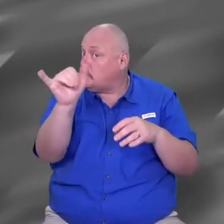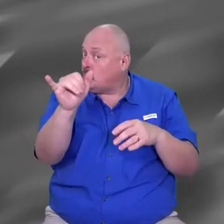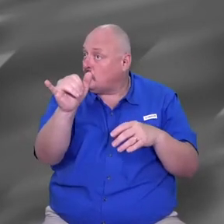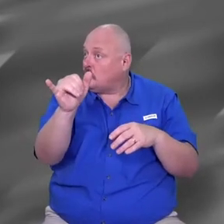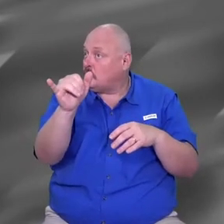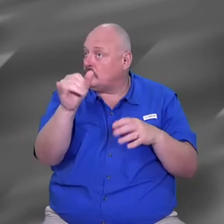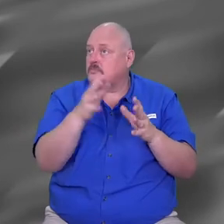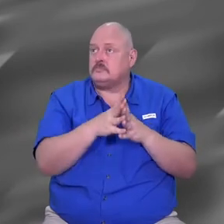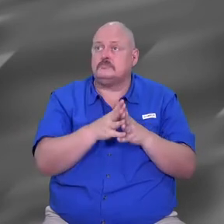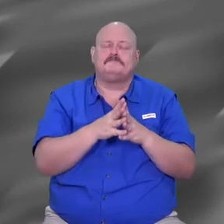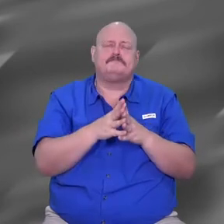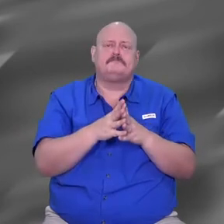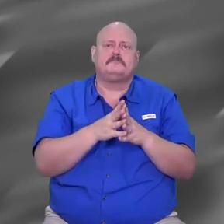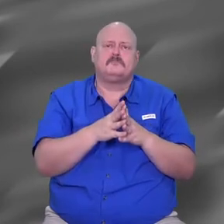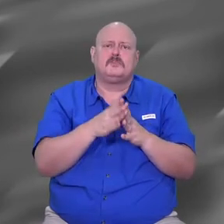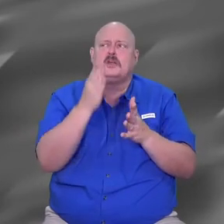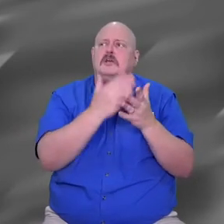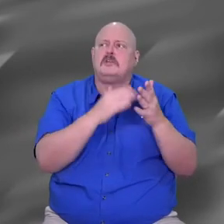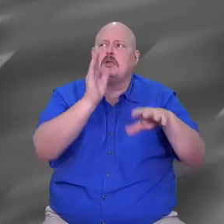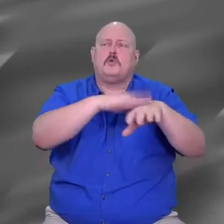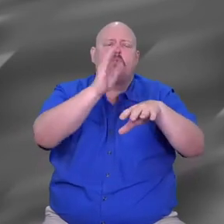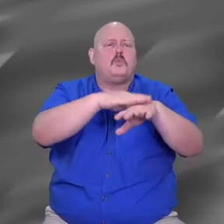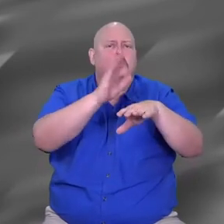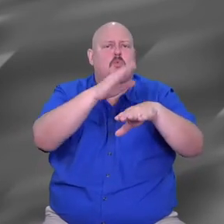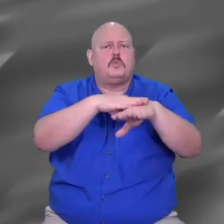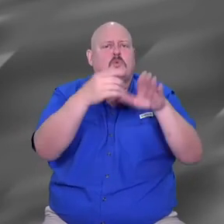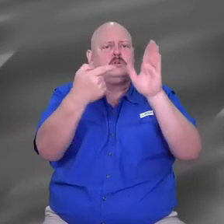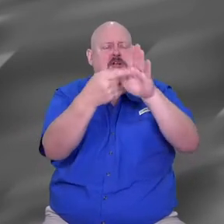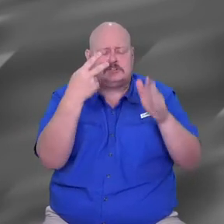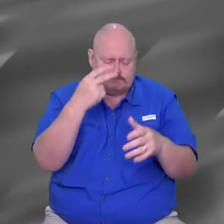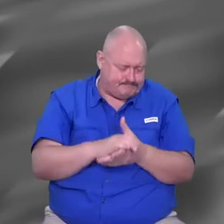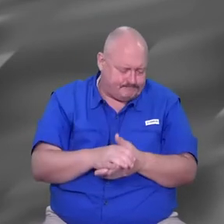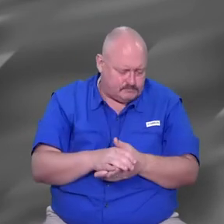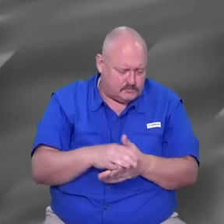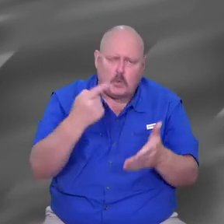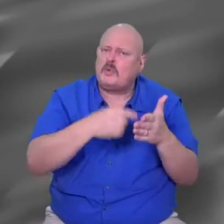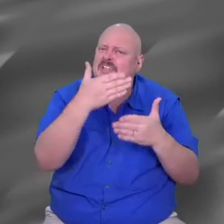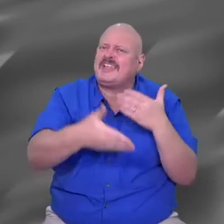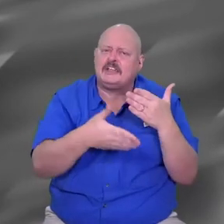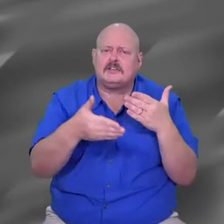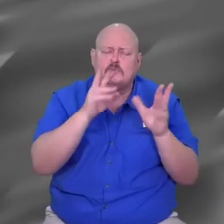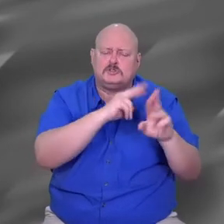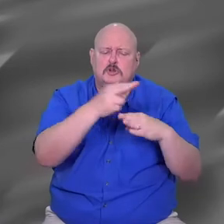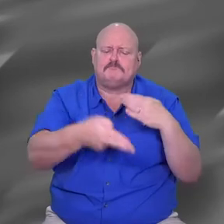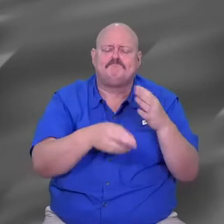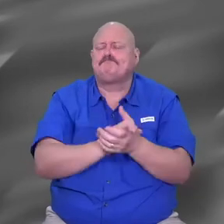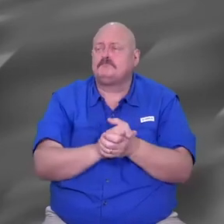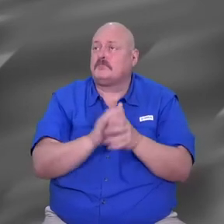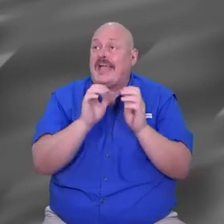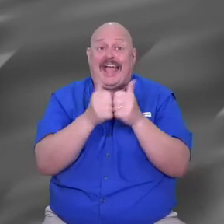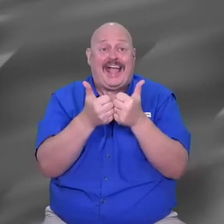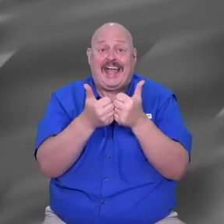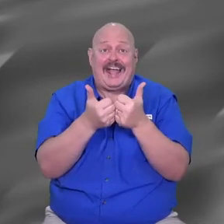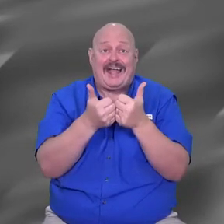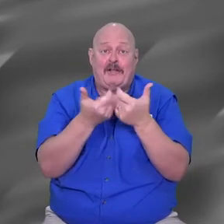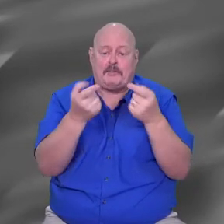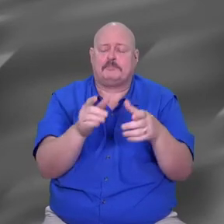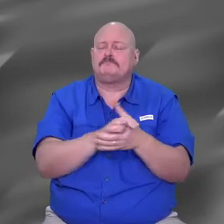too. And so those are just kind of the warning signs we see. So what's the end result? How does this all play